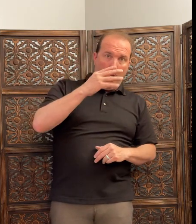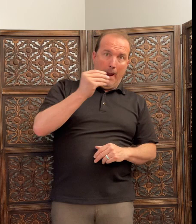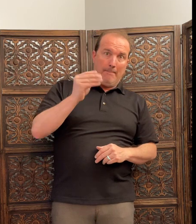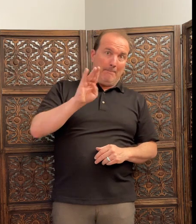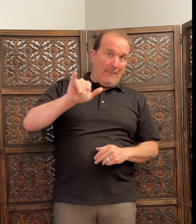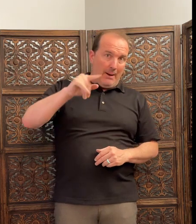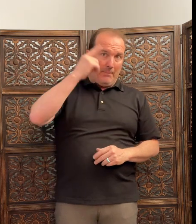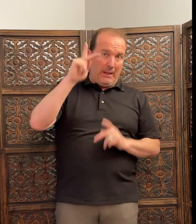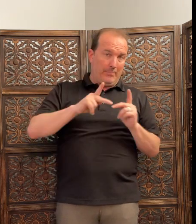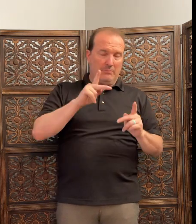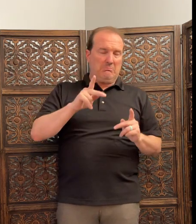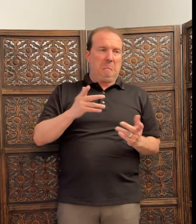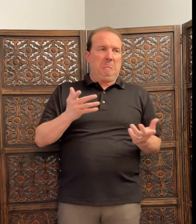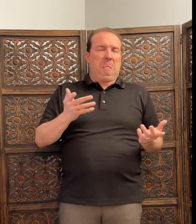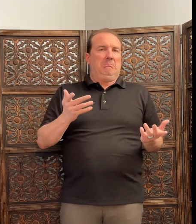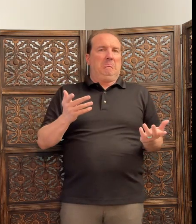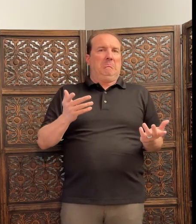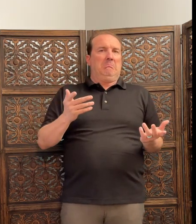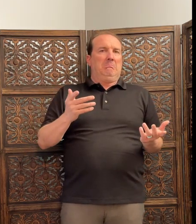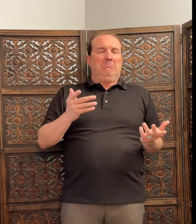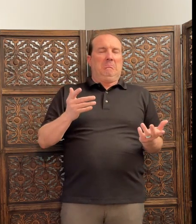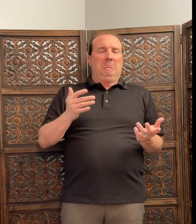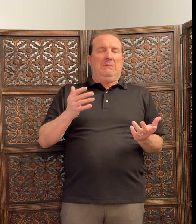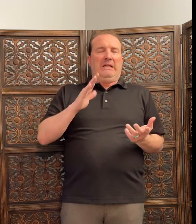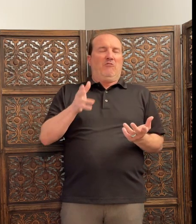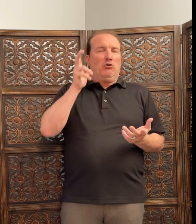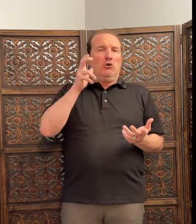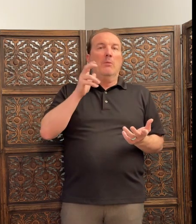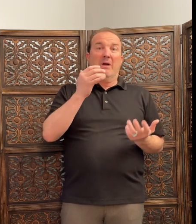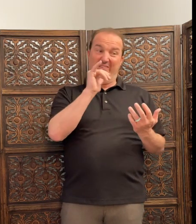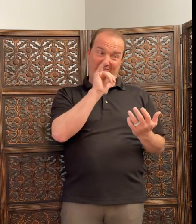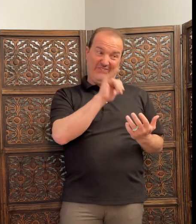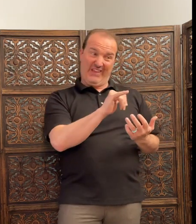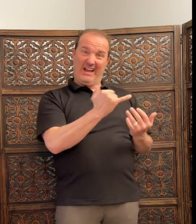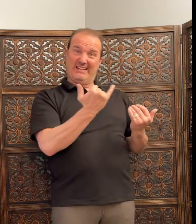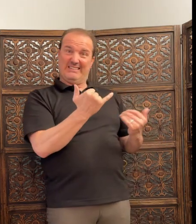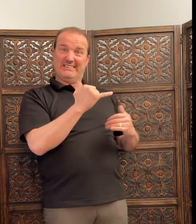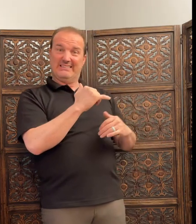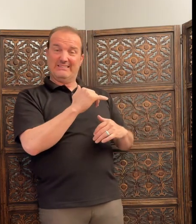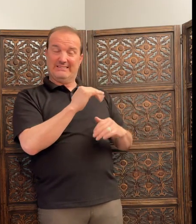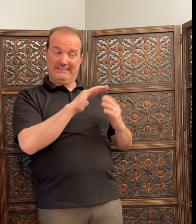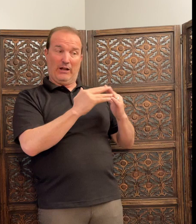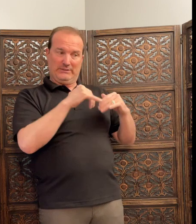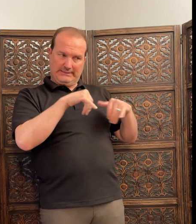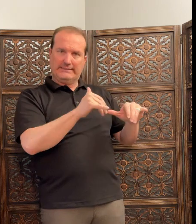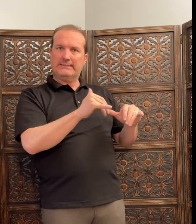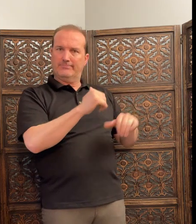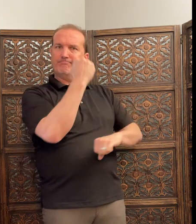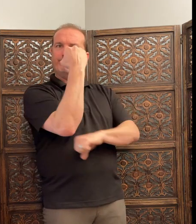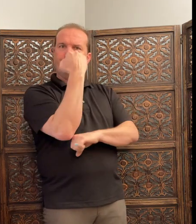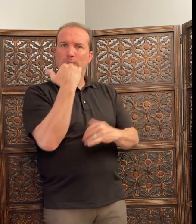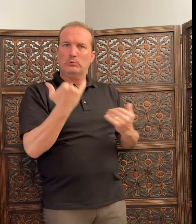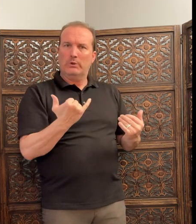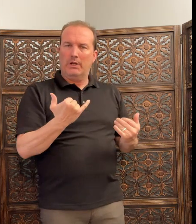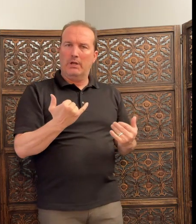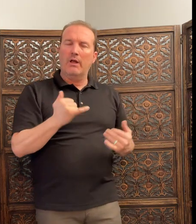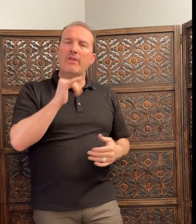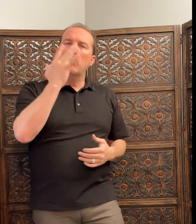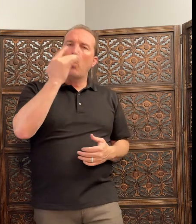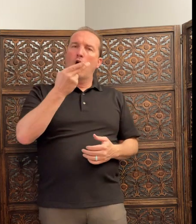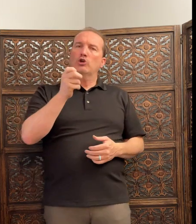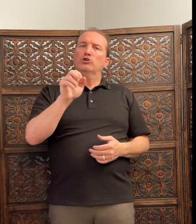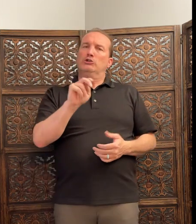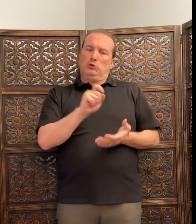people was unheard of at the time. That town still stands today. This is very important and is a good reason